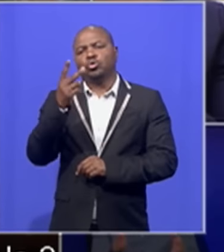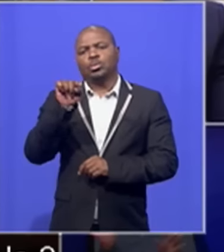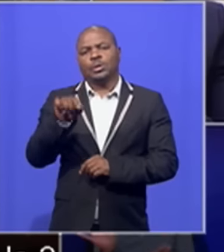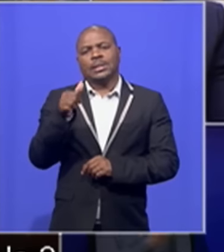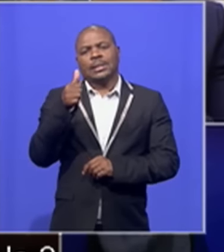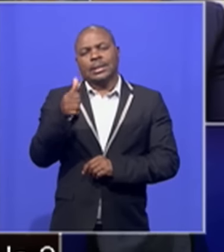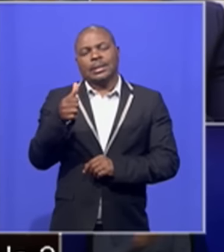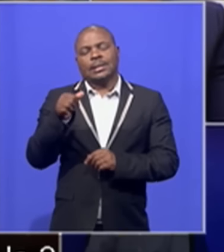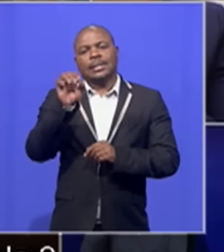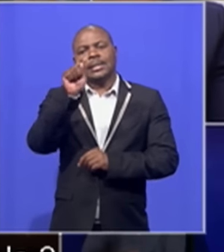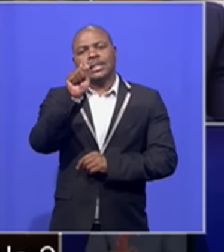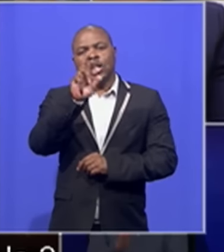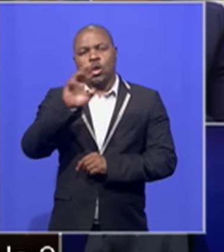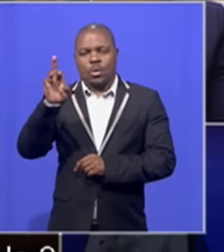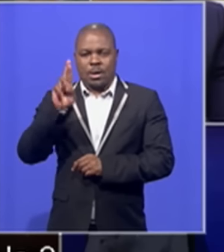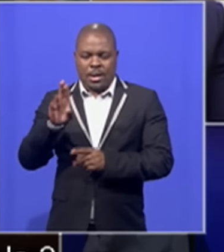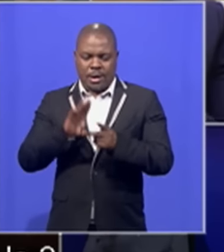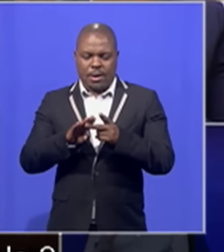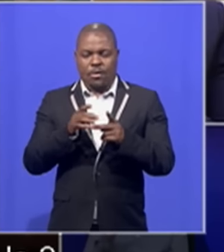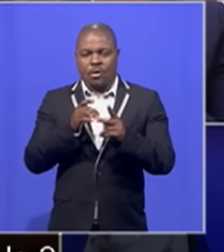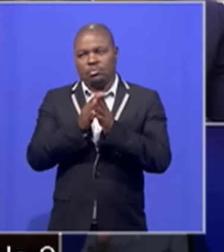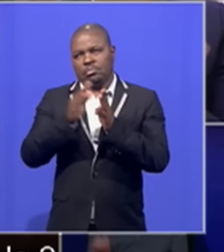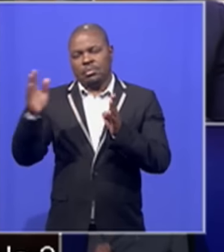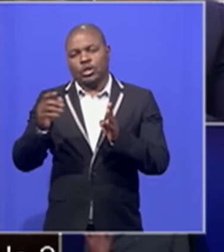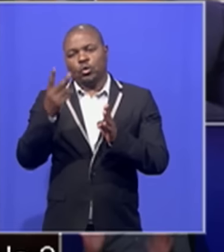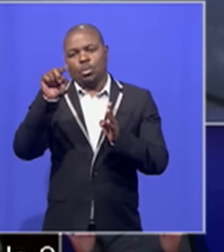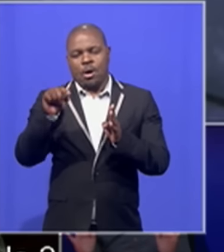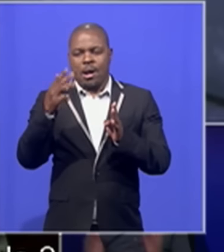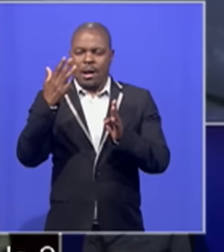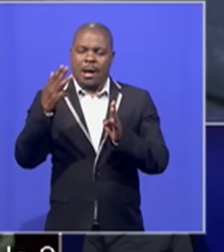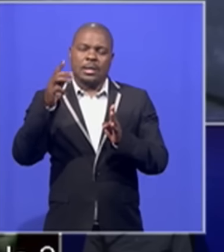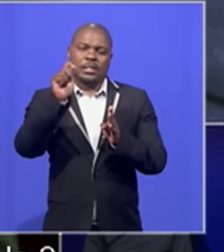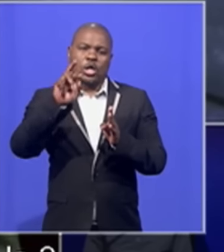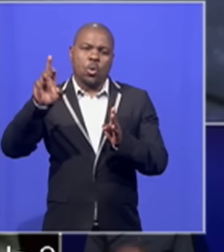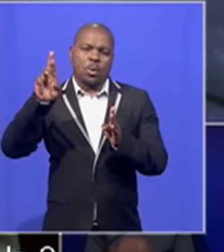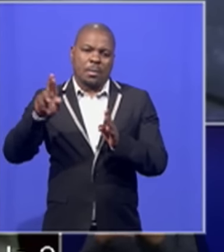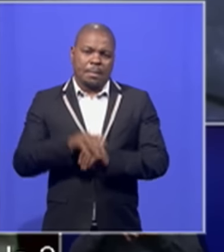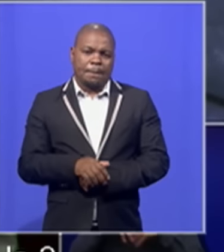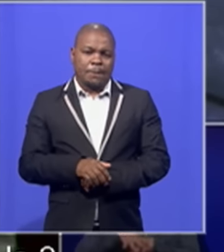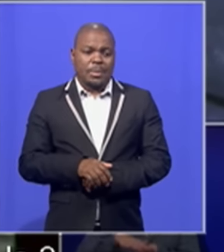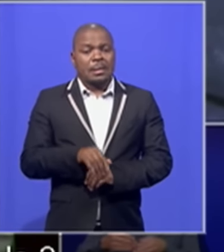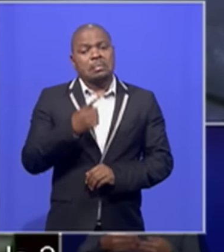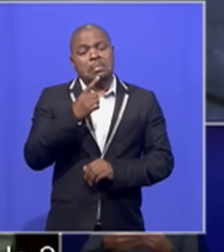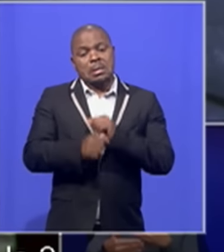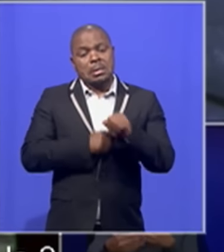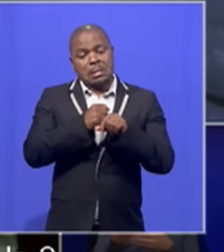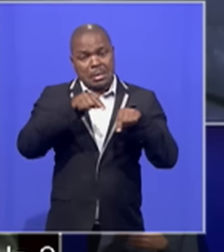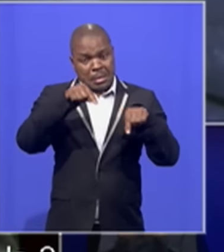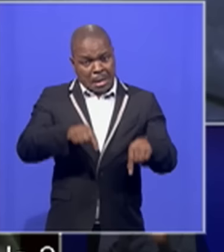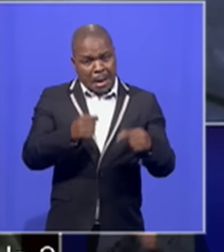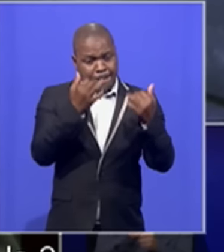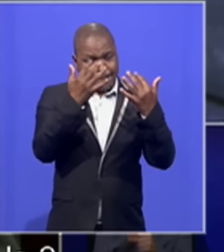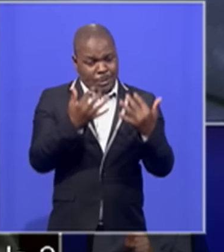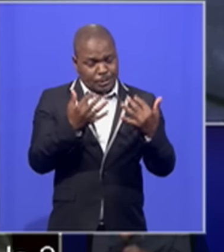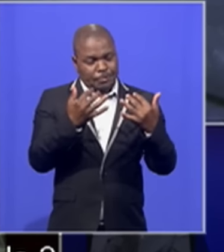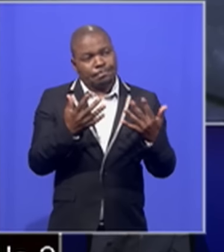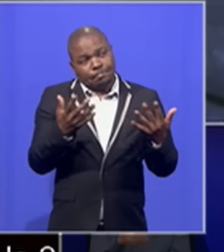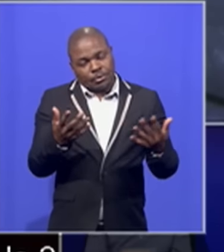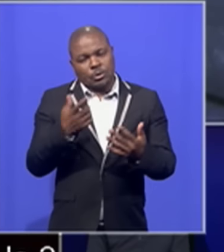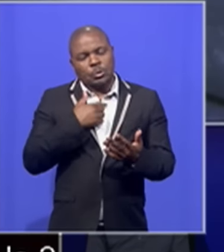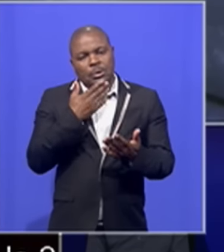2.6 trillion go ya go di le 2.9 trillion. Tlhaelo ya tekanyetsokabo ya ngwaga ono wa ditšhelete e solofetse